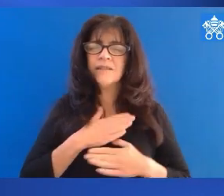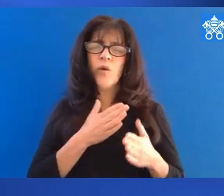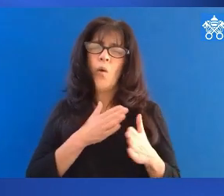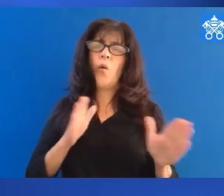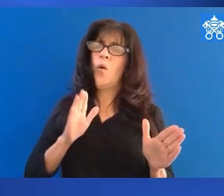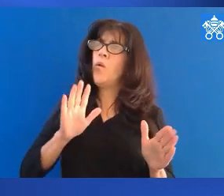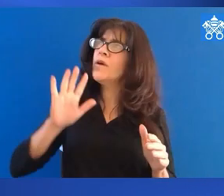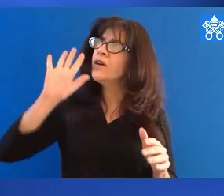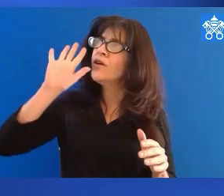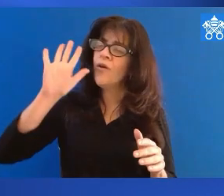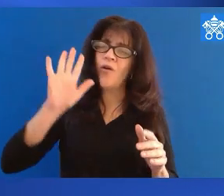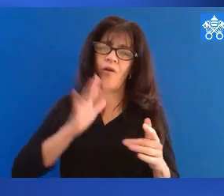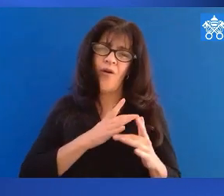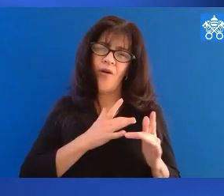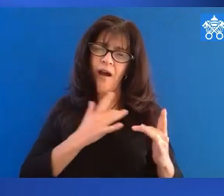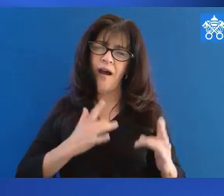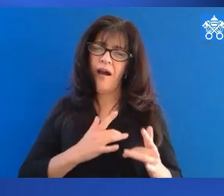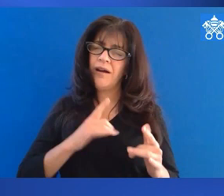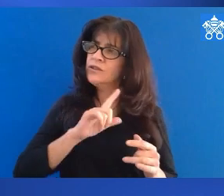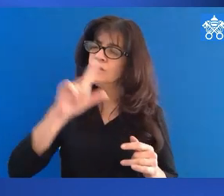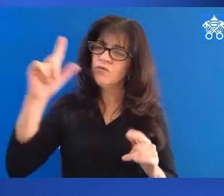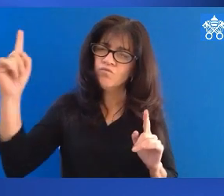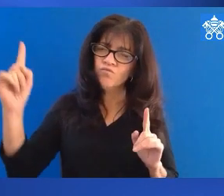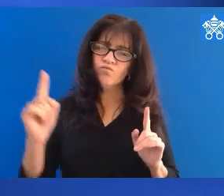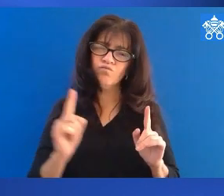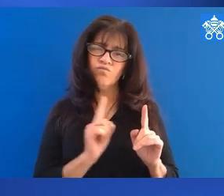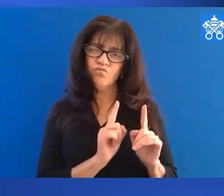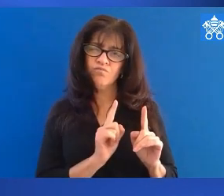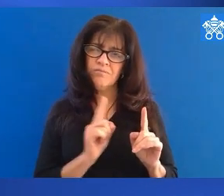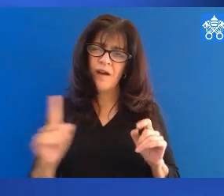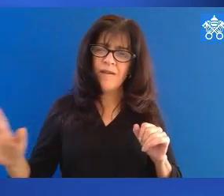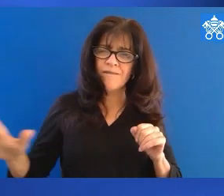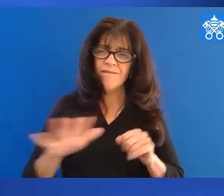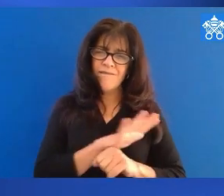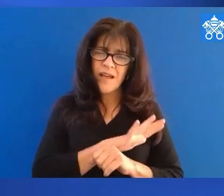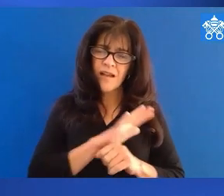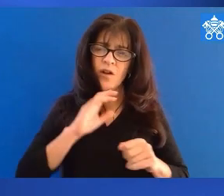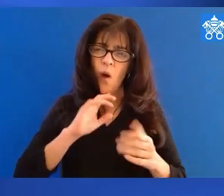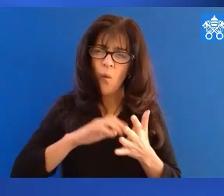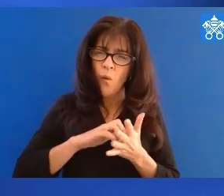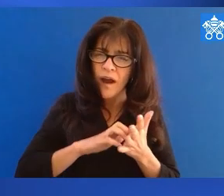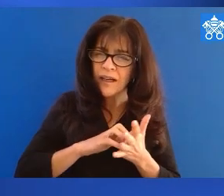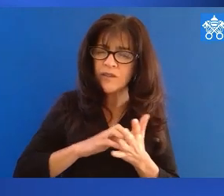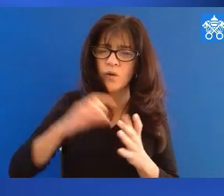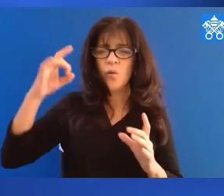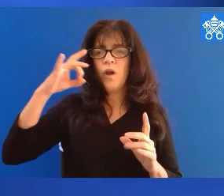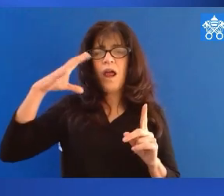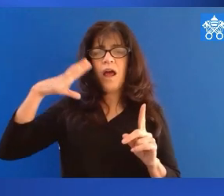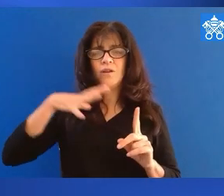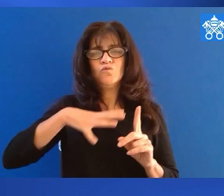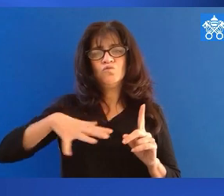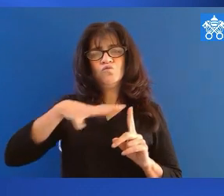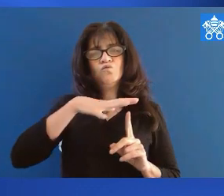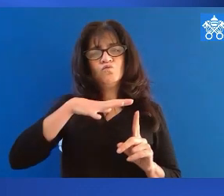Please open your hearts to the Lord to prepare the way for the one who comes to fill our human weaknesses with the